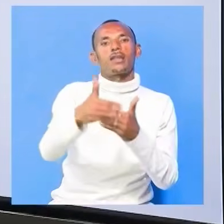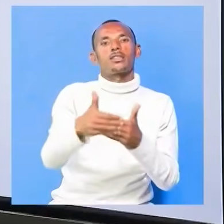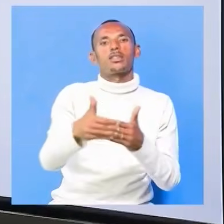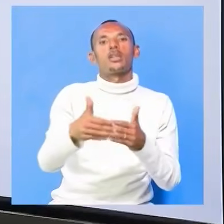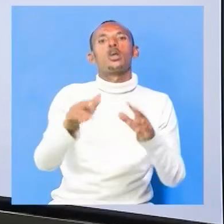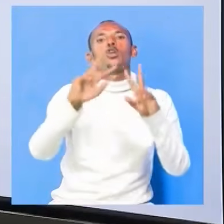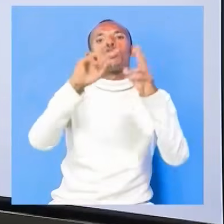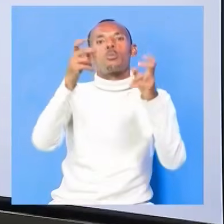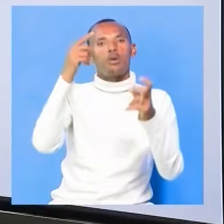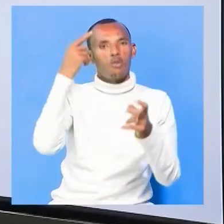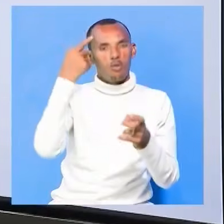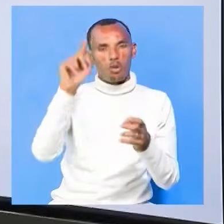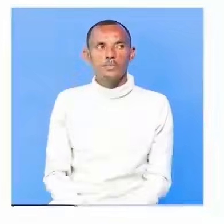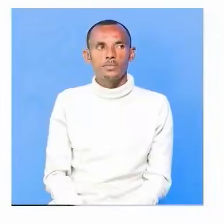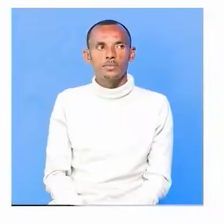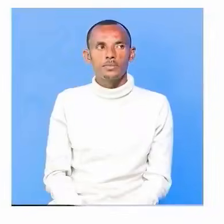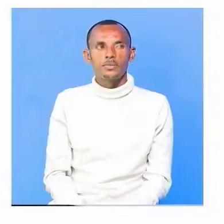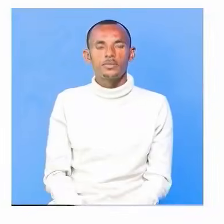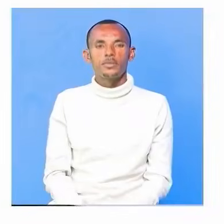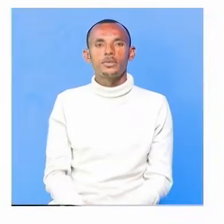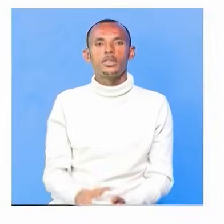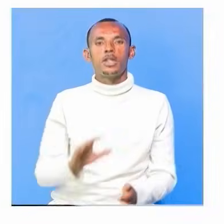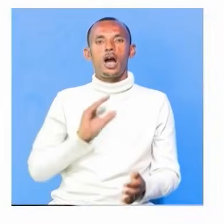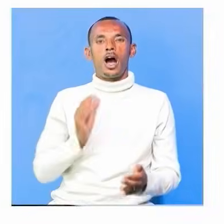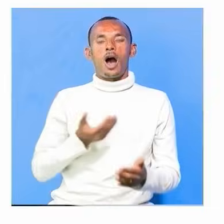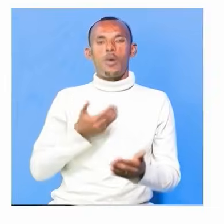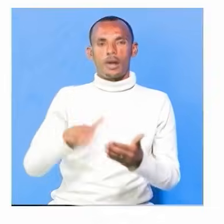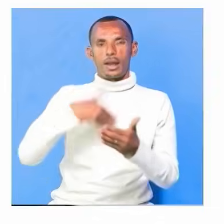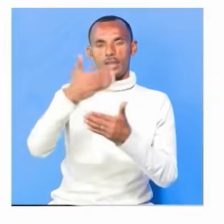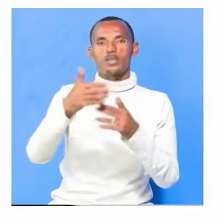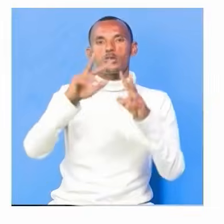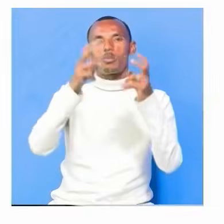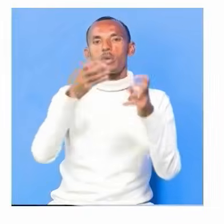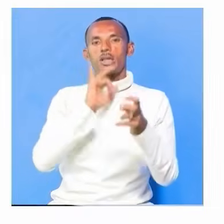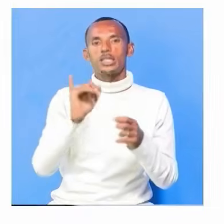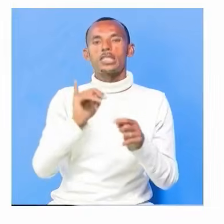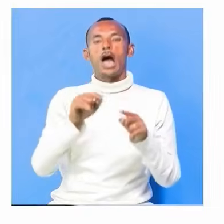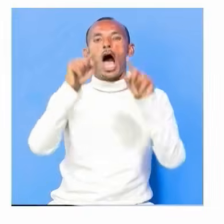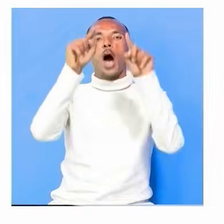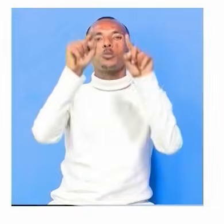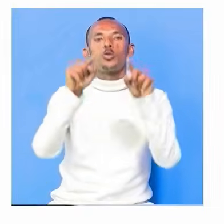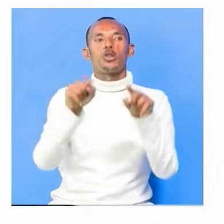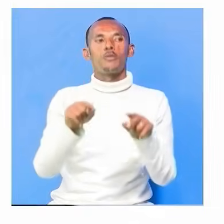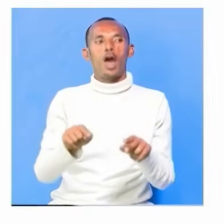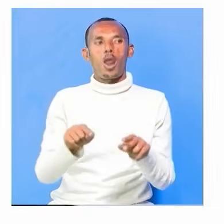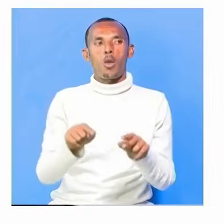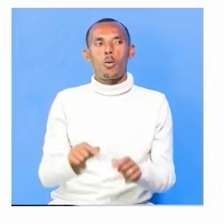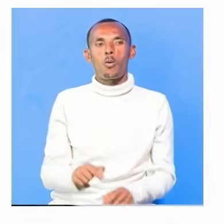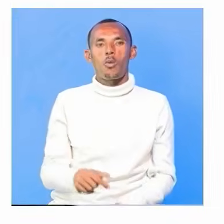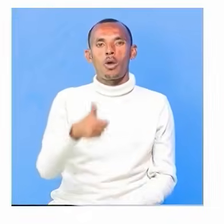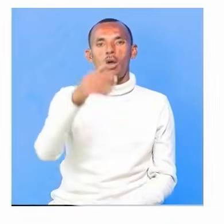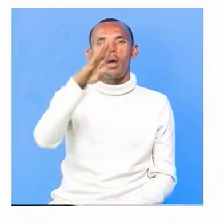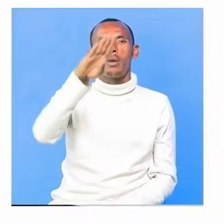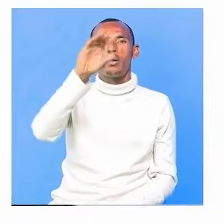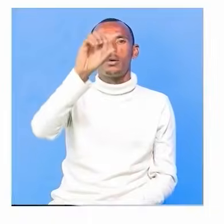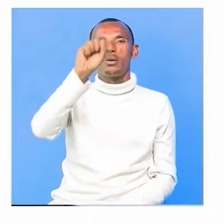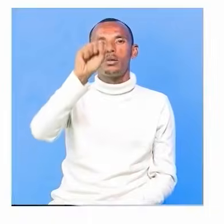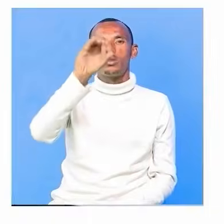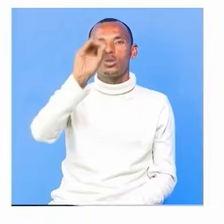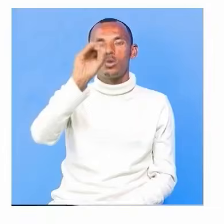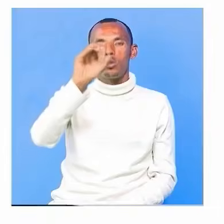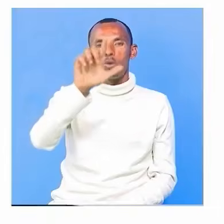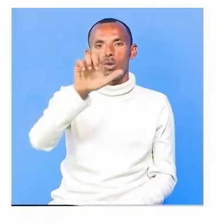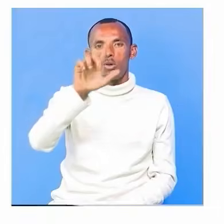topic for today. Our next topic is about absolute value of rational numbers.